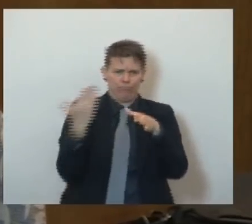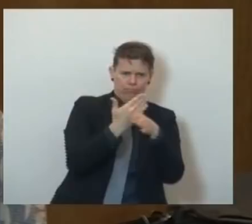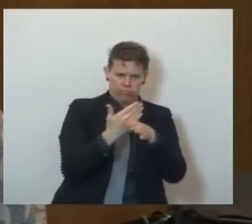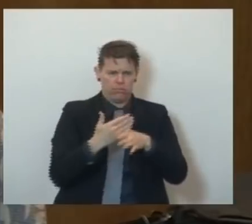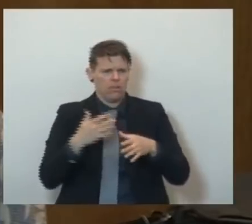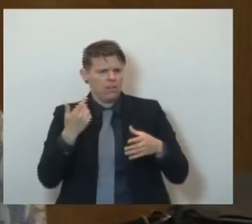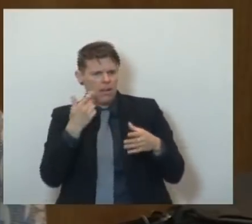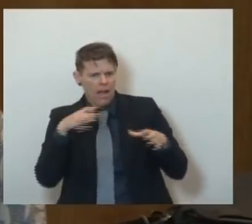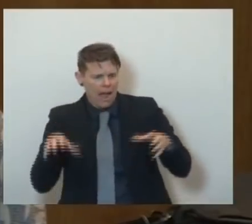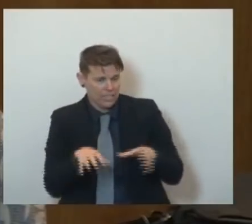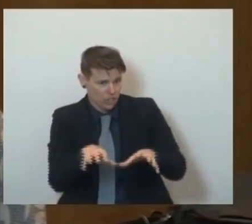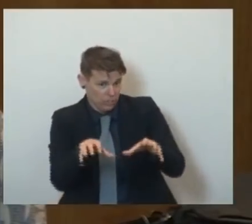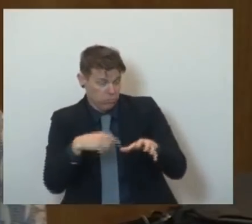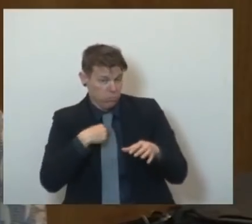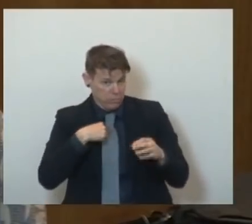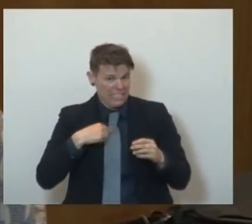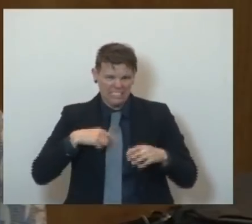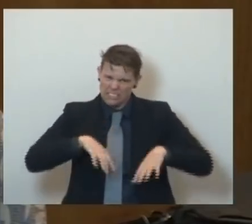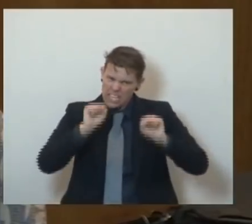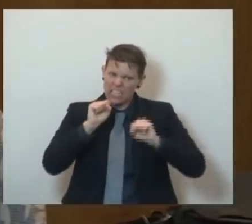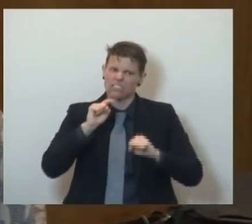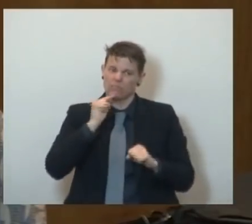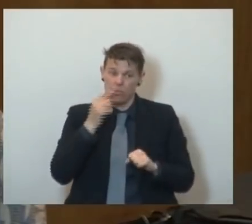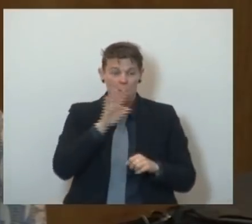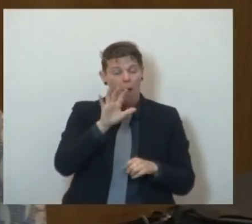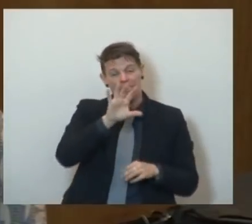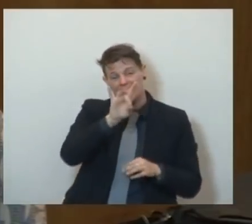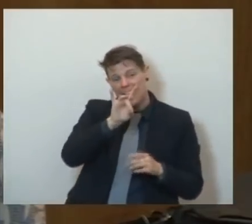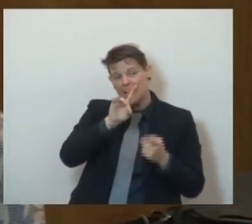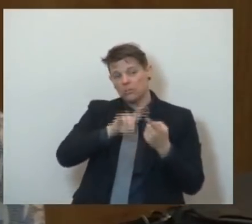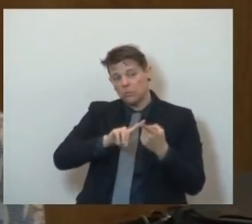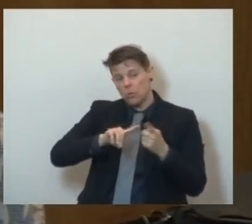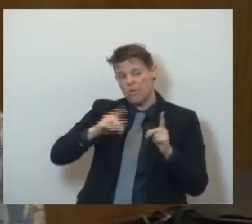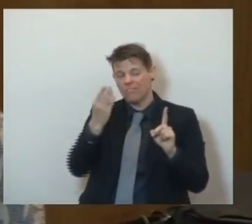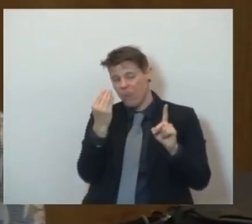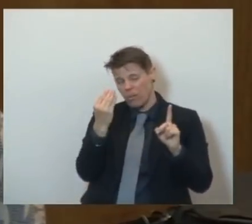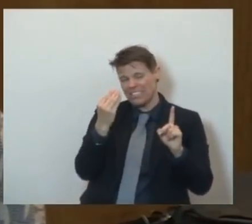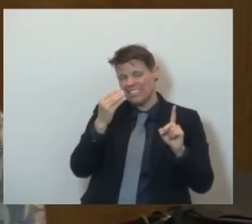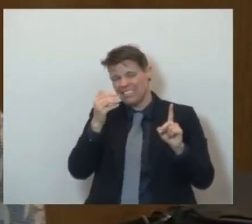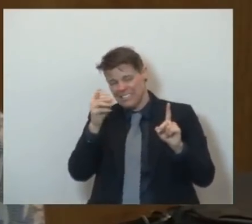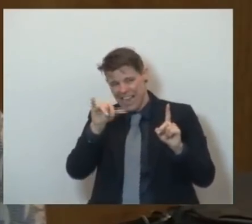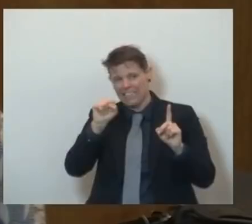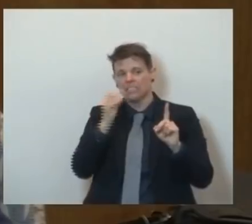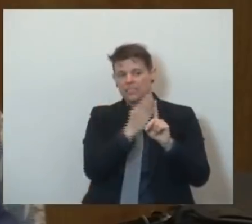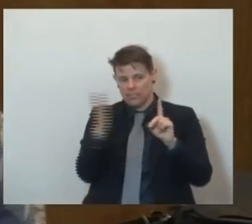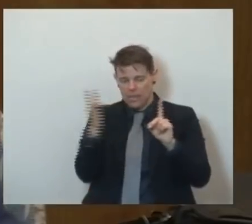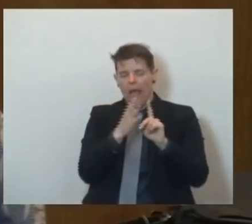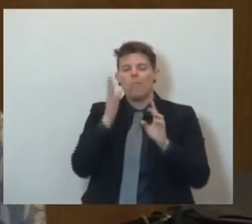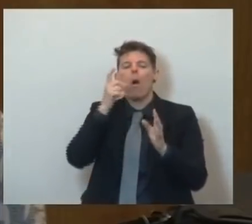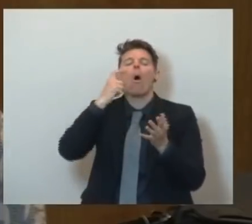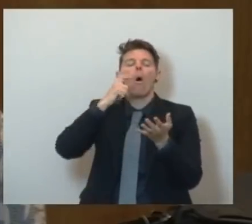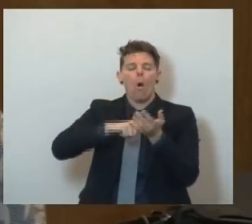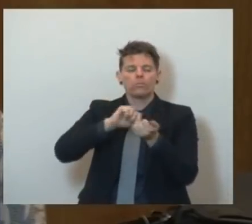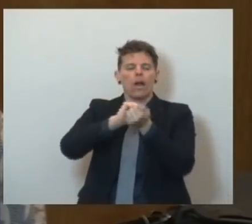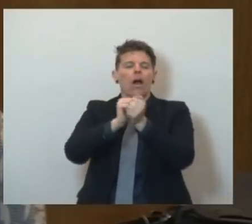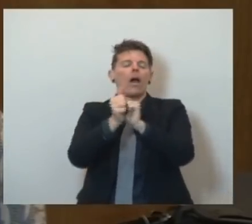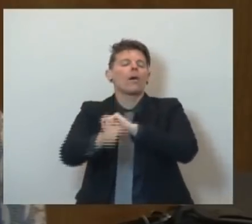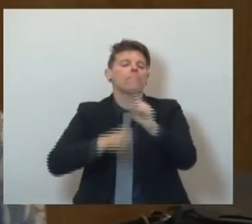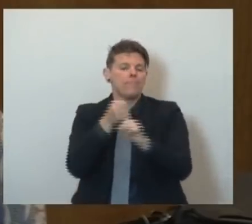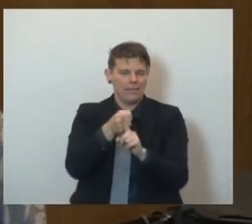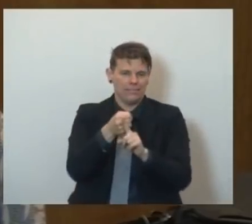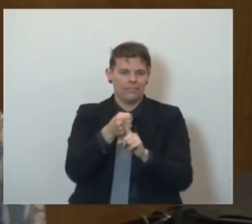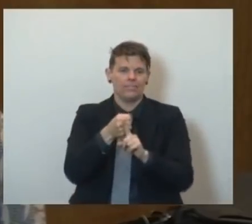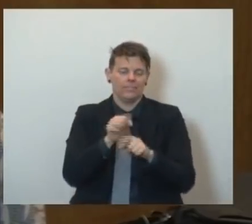it takes 8 to 10 to 14 days to see a difference, because remember, there are already people